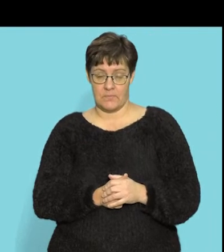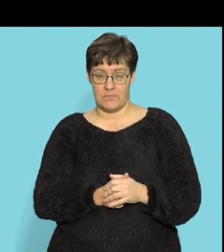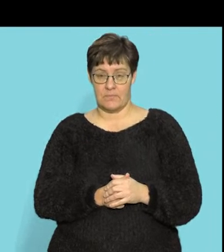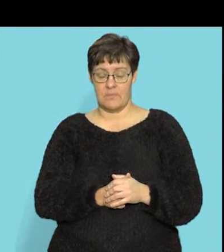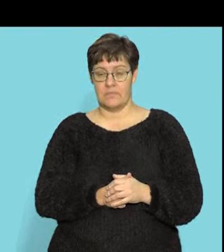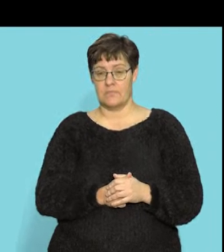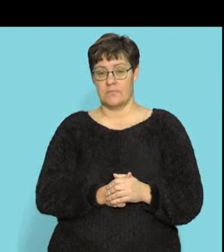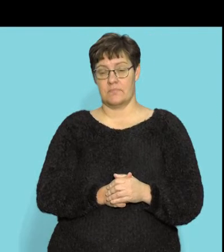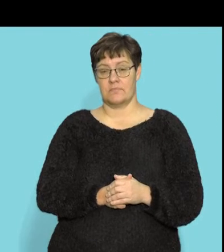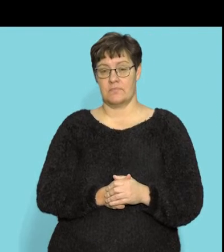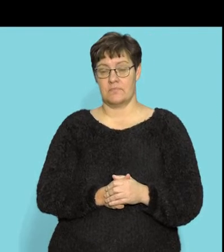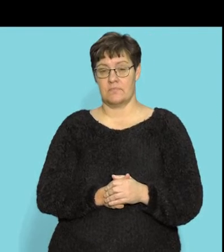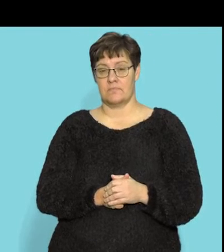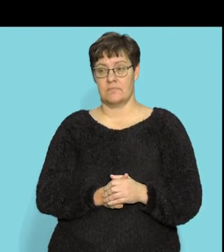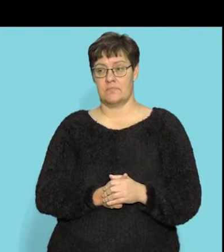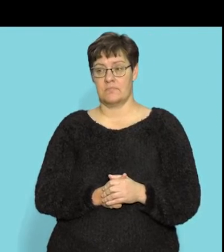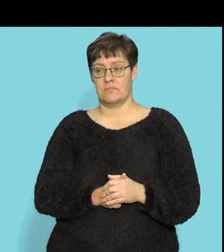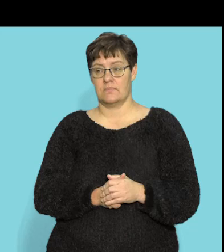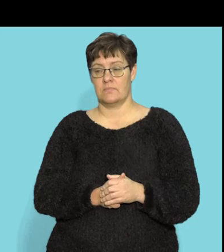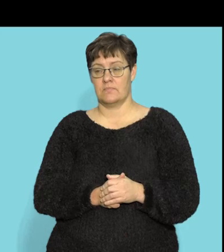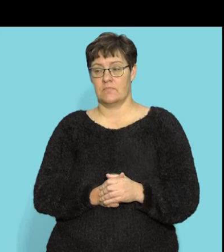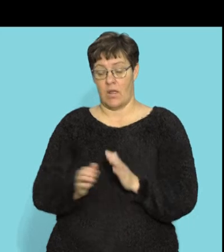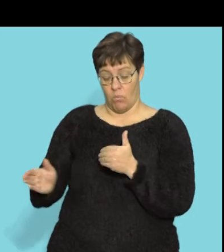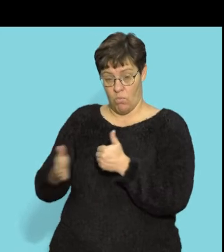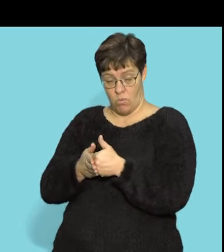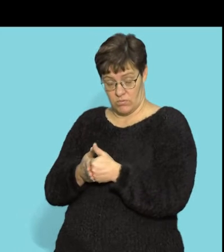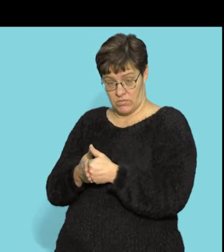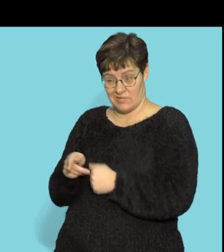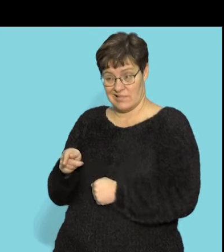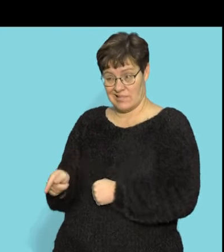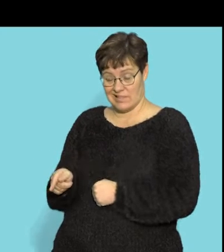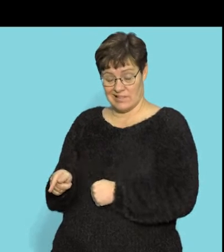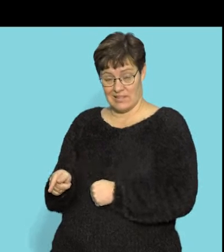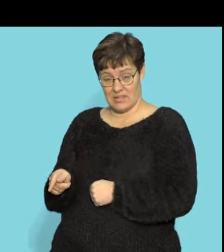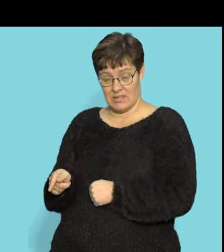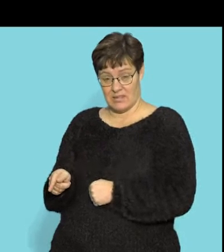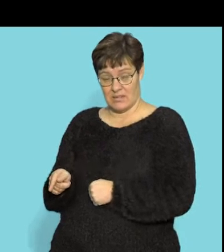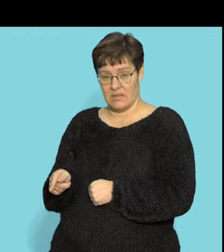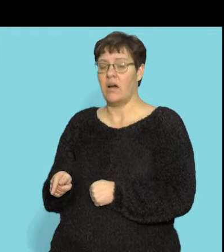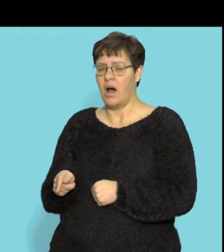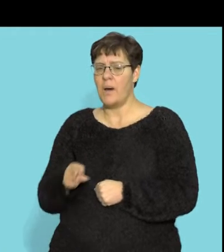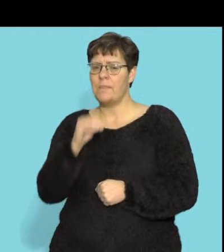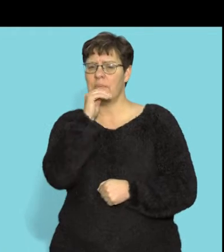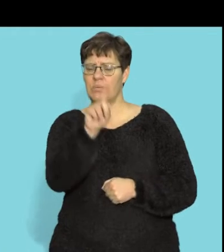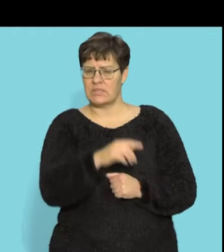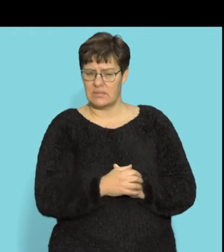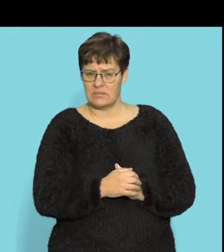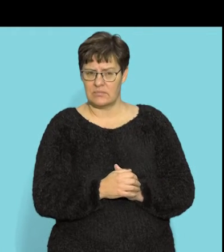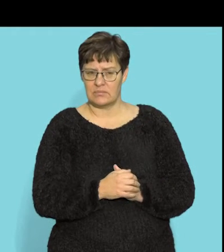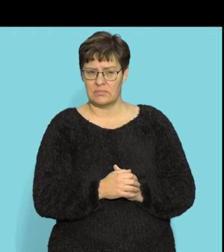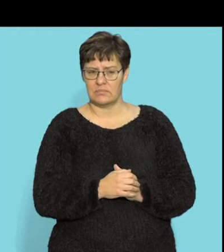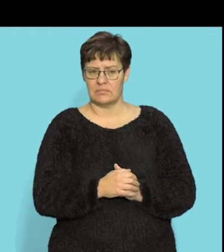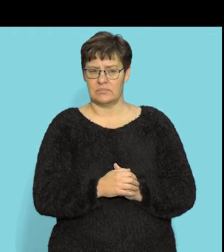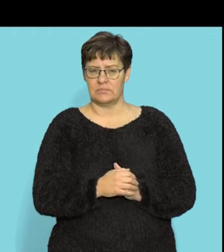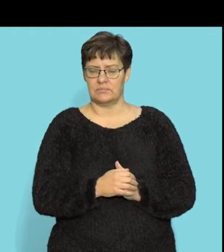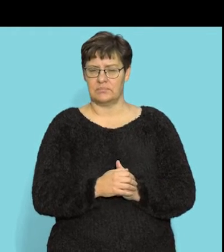important. Right, okay? And then closing switch S1, what does it mean? Okay,